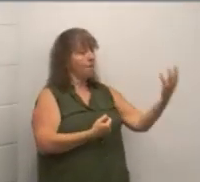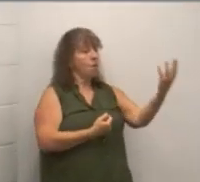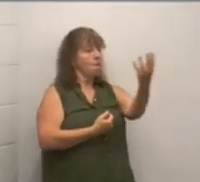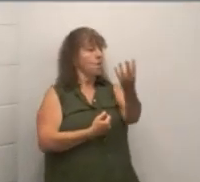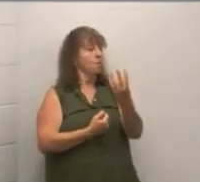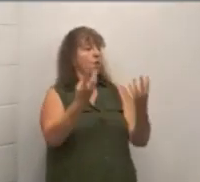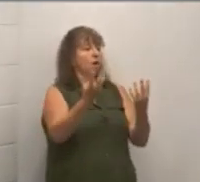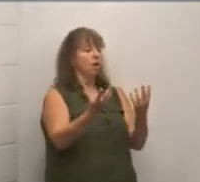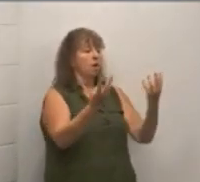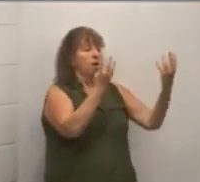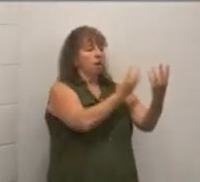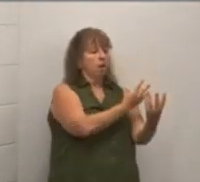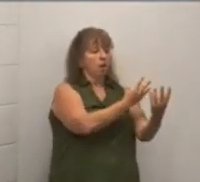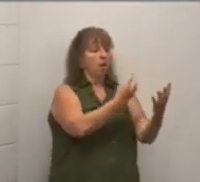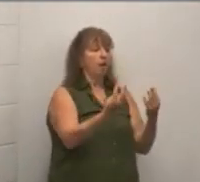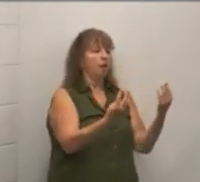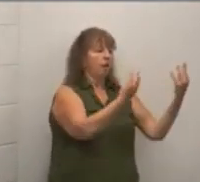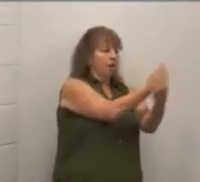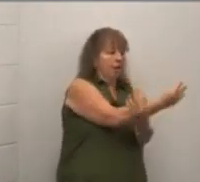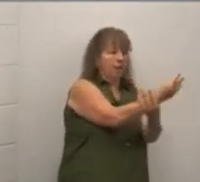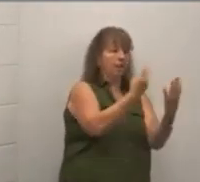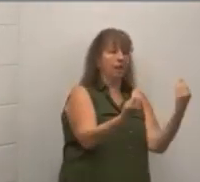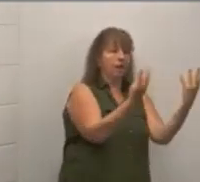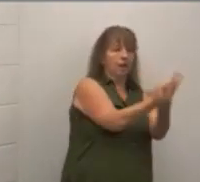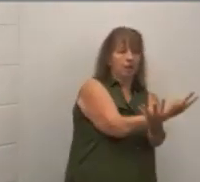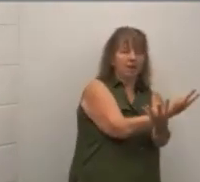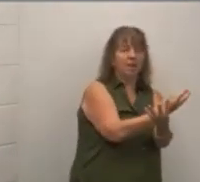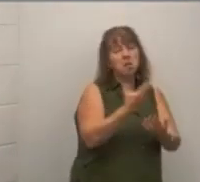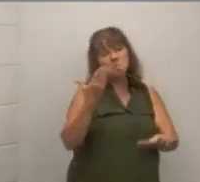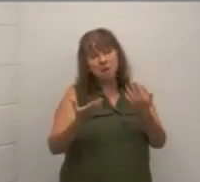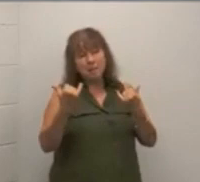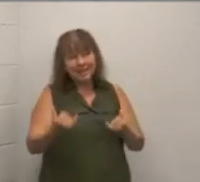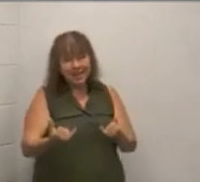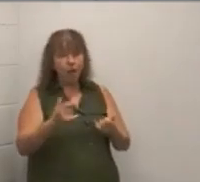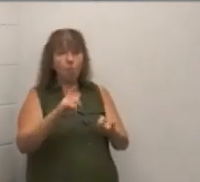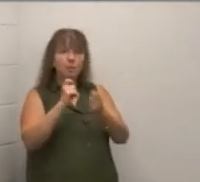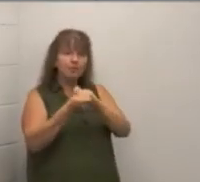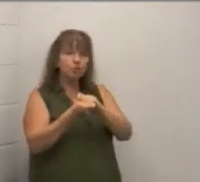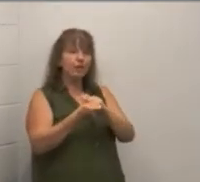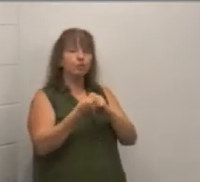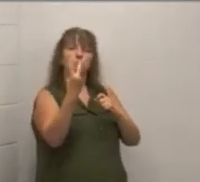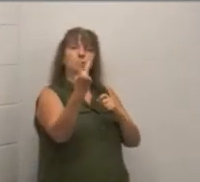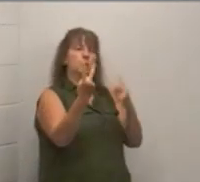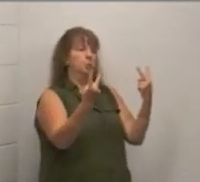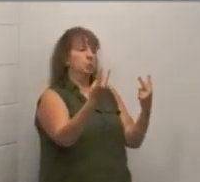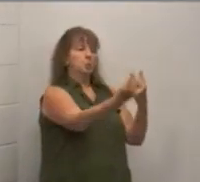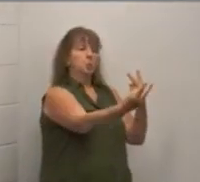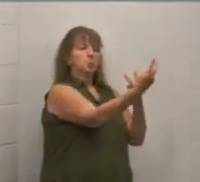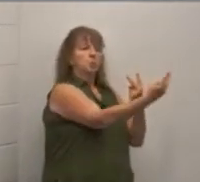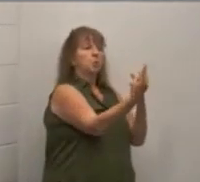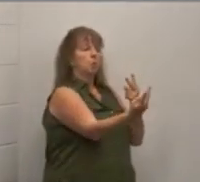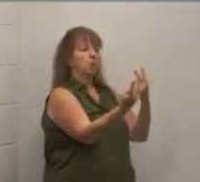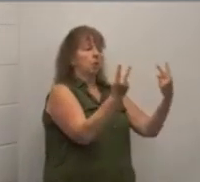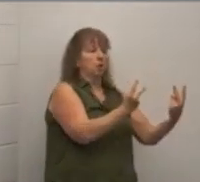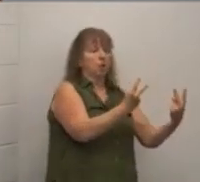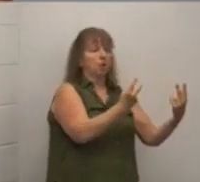two students at a station, which I think is an example of how we can enhance socialization. I don't know if anyone on the